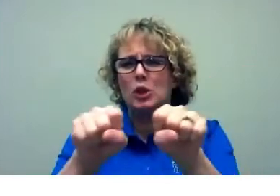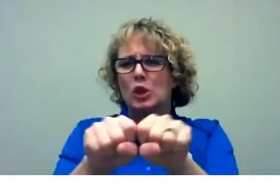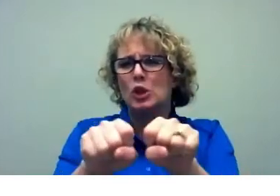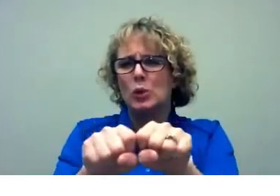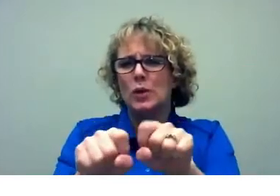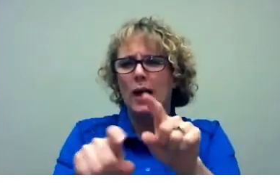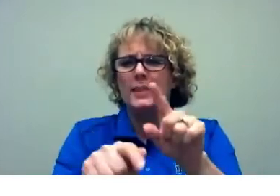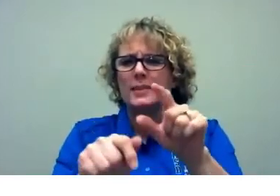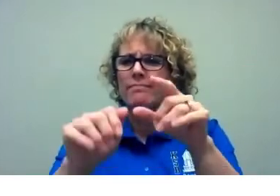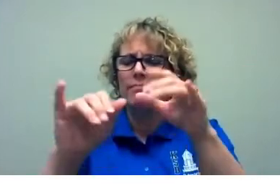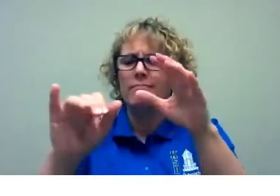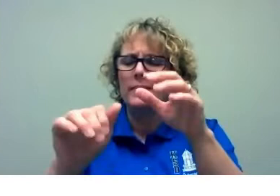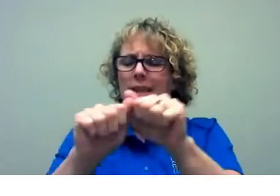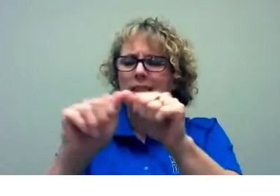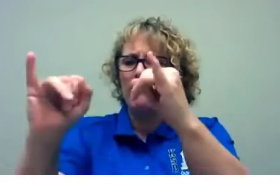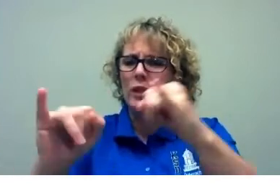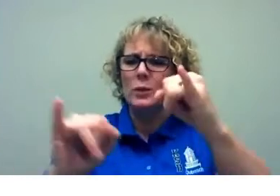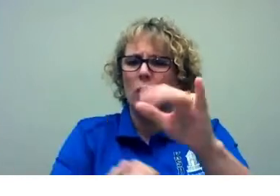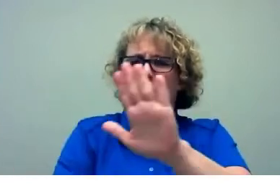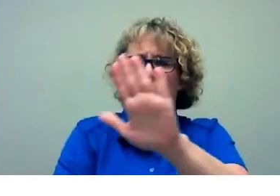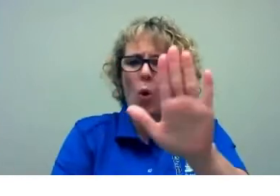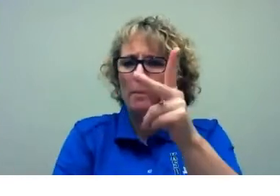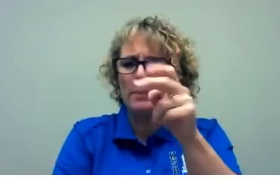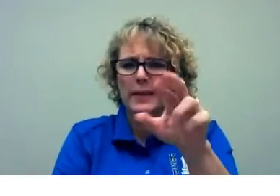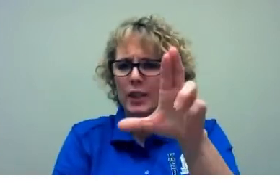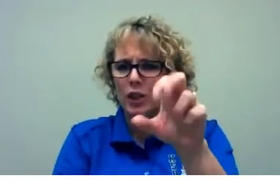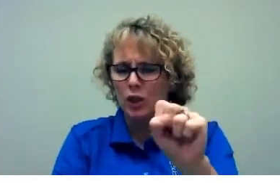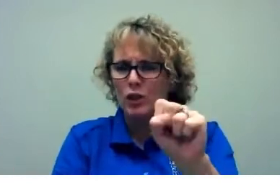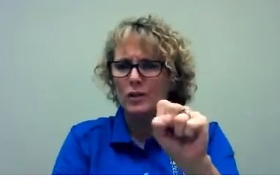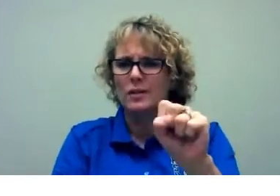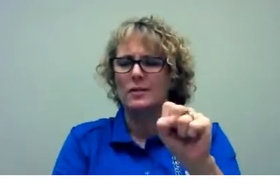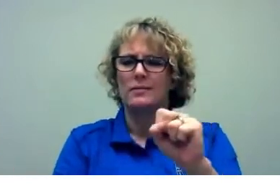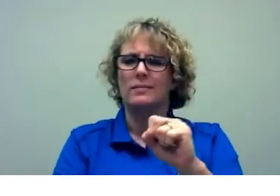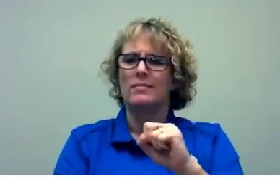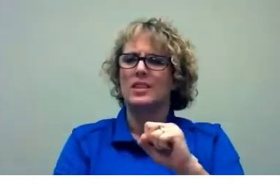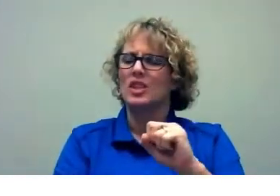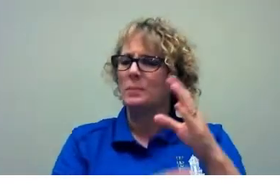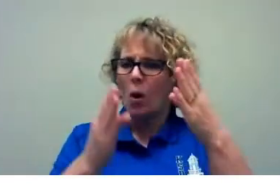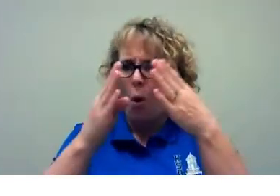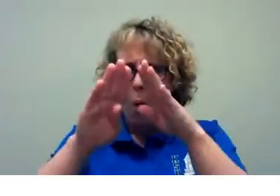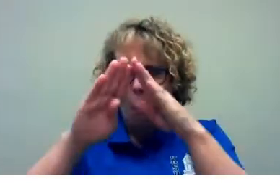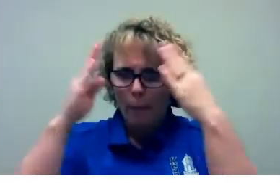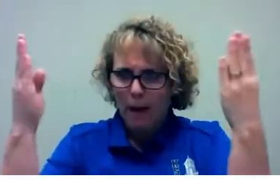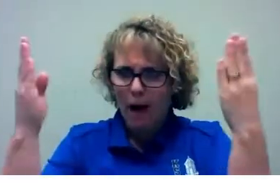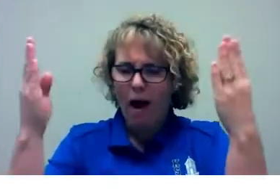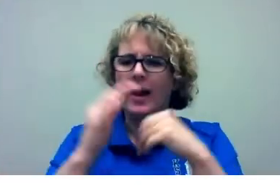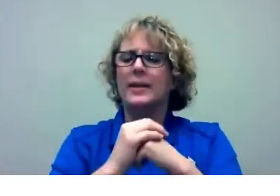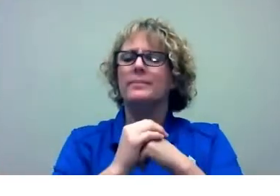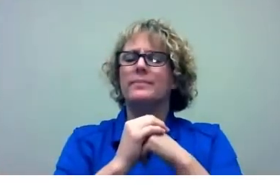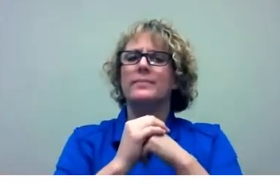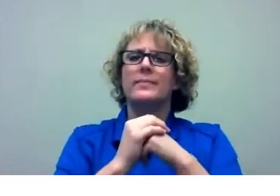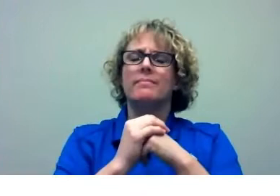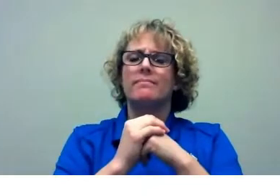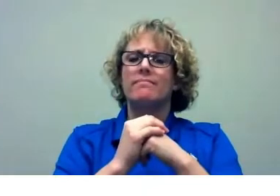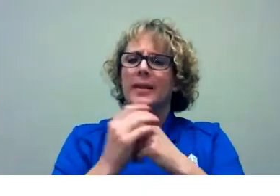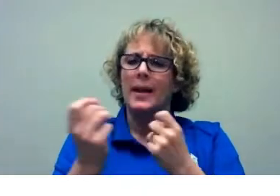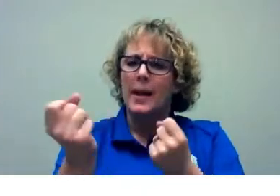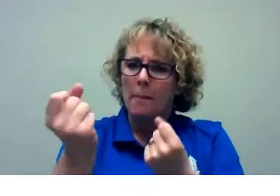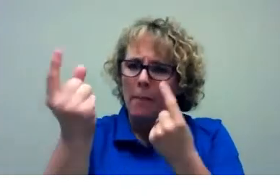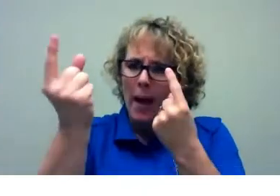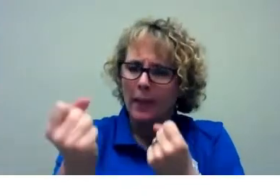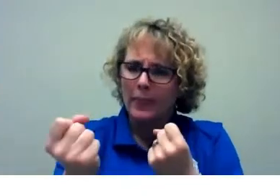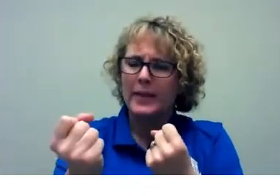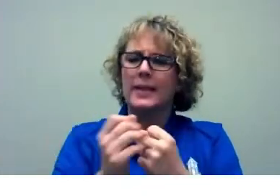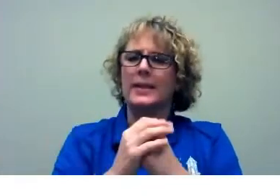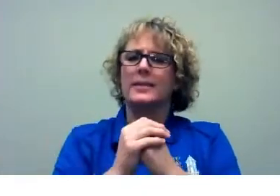Now remember, not everybody is in the same shoe as you. You're not exactly the same as your peers. Keep